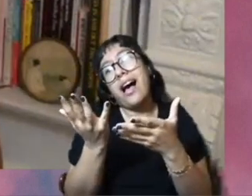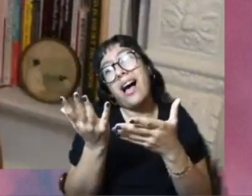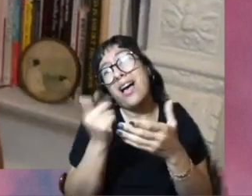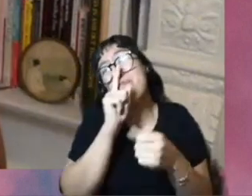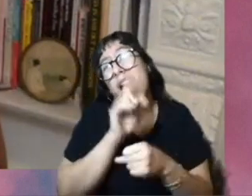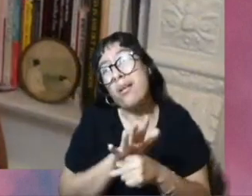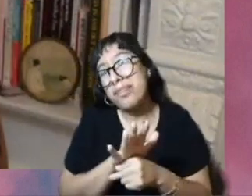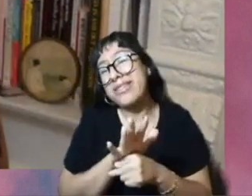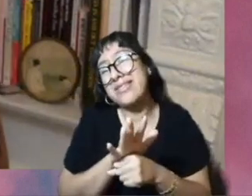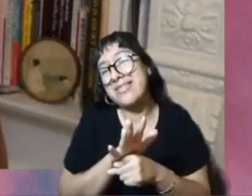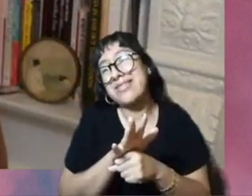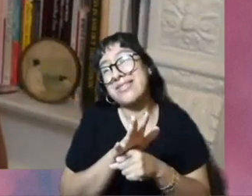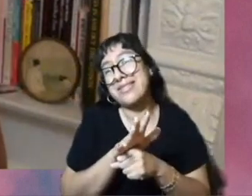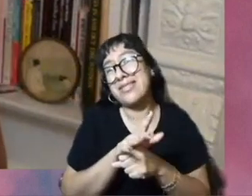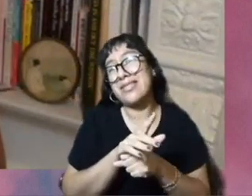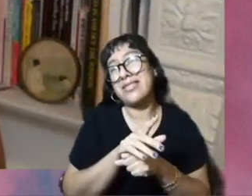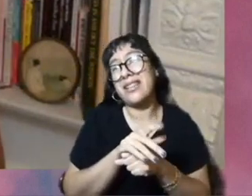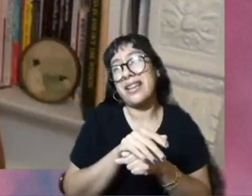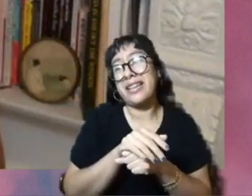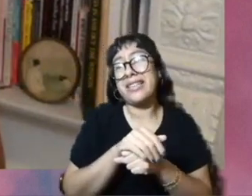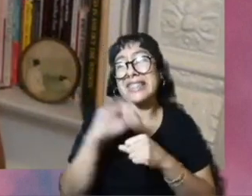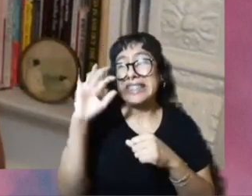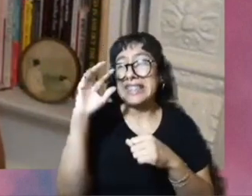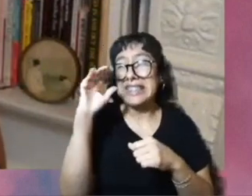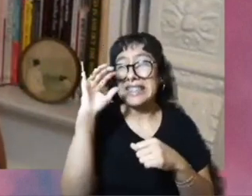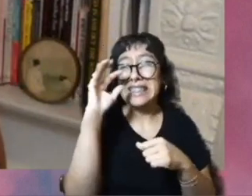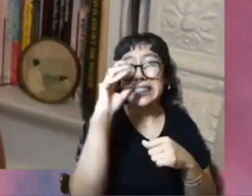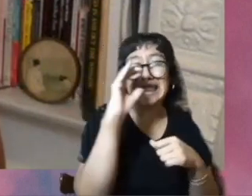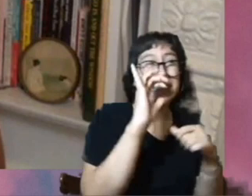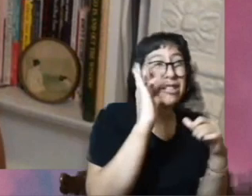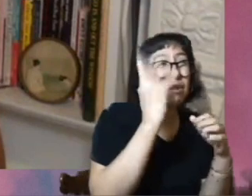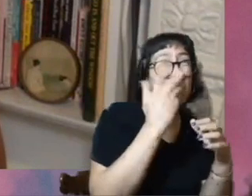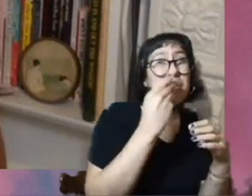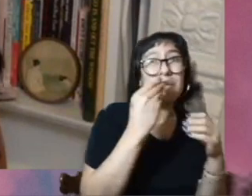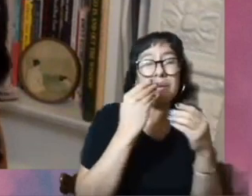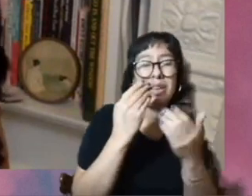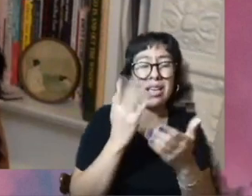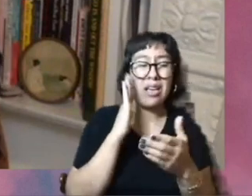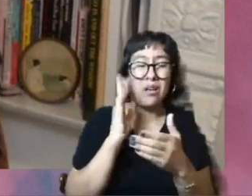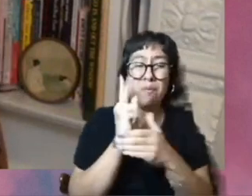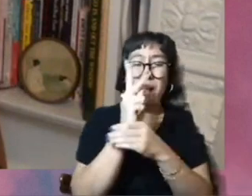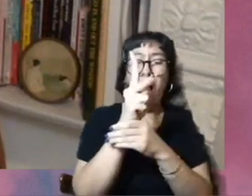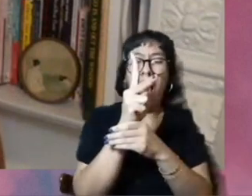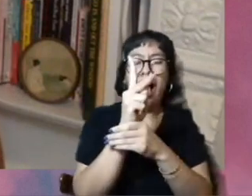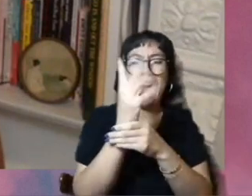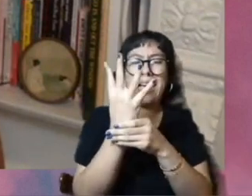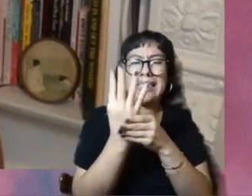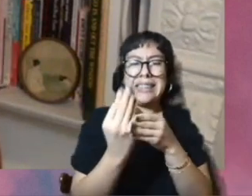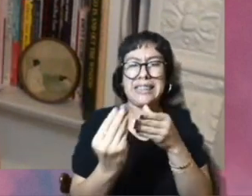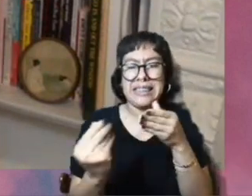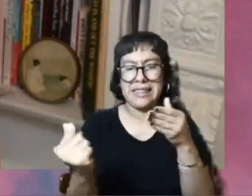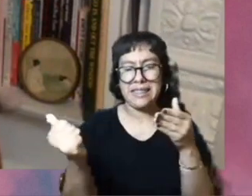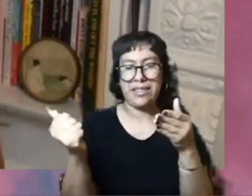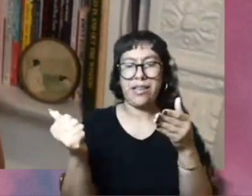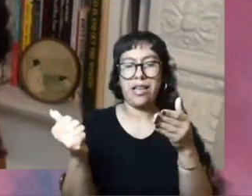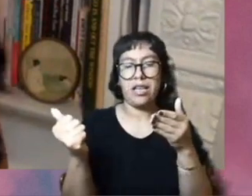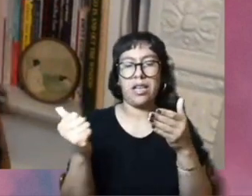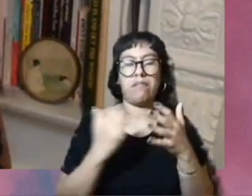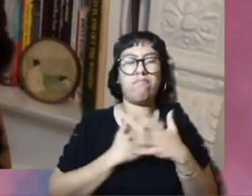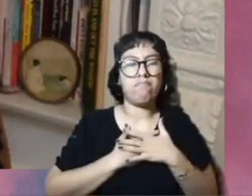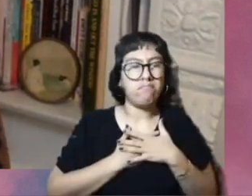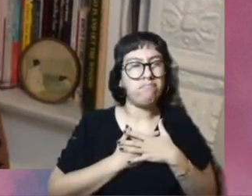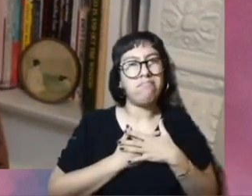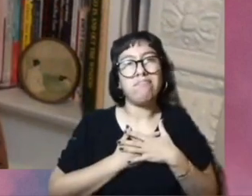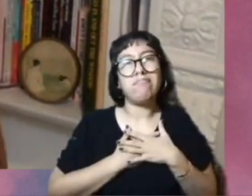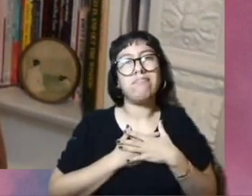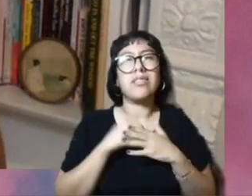promise to find the beauty of what will die a comfort and not a threat.